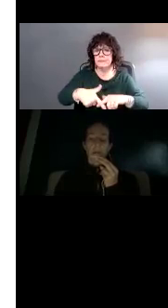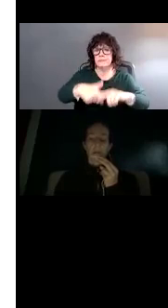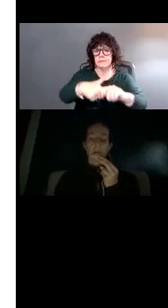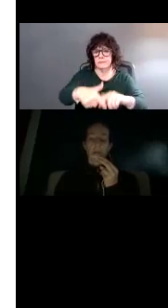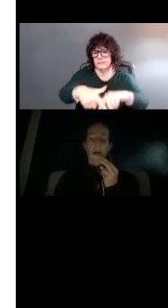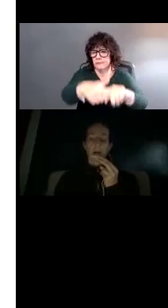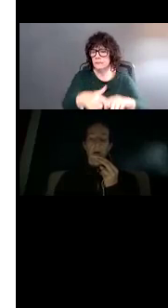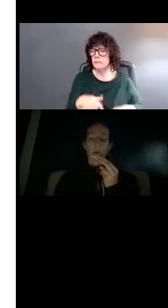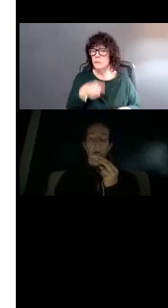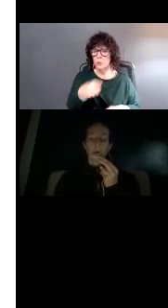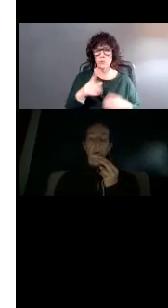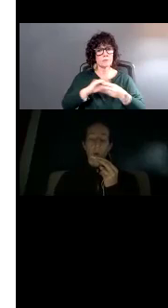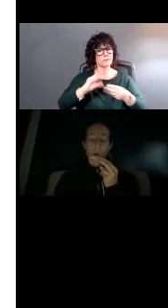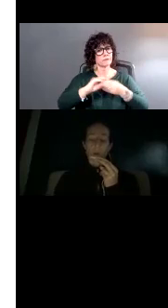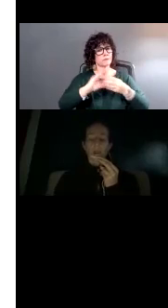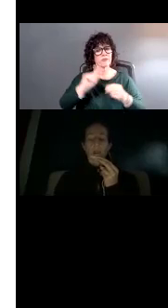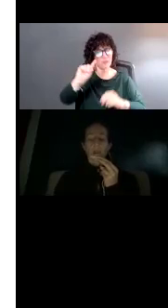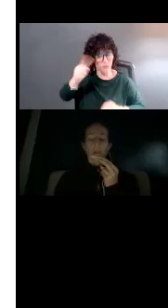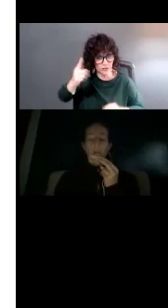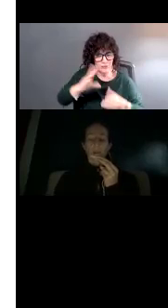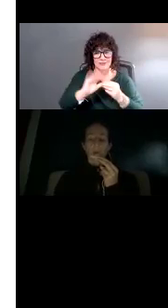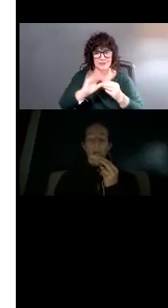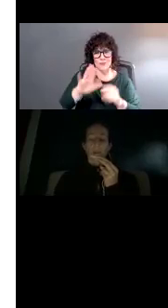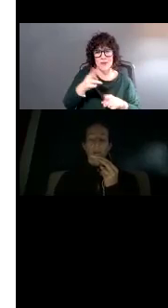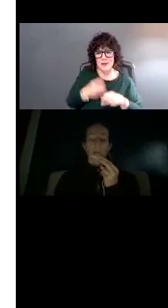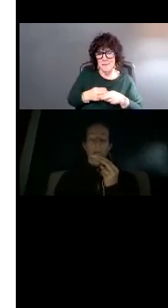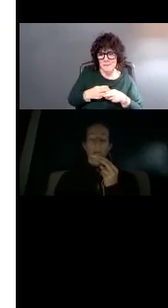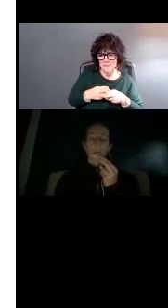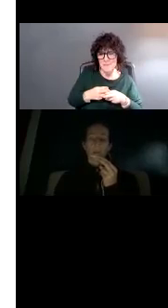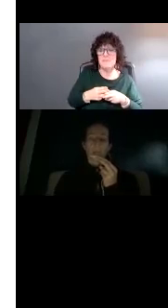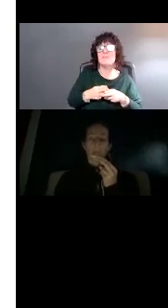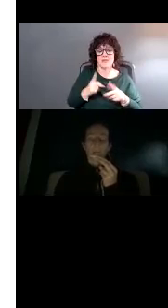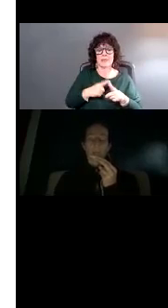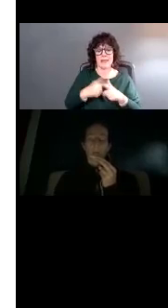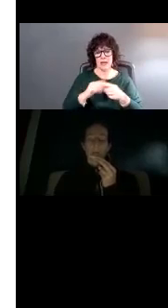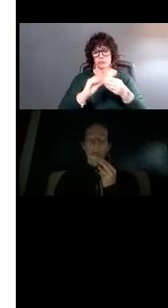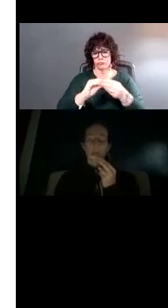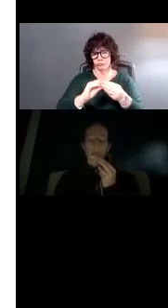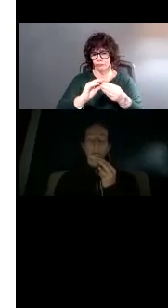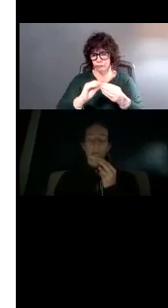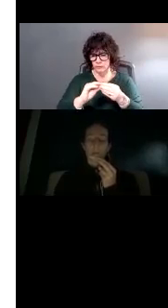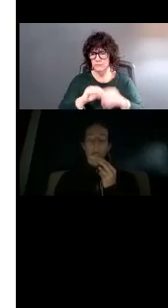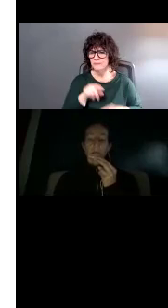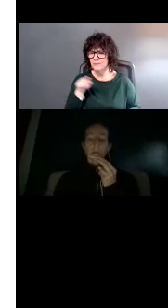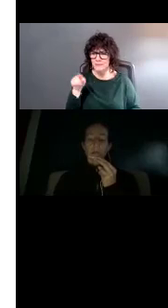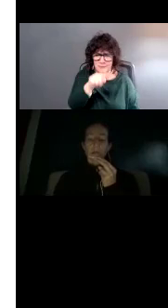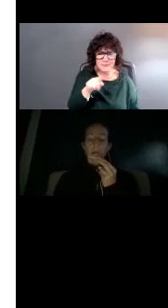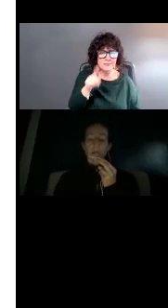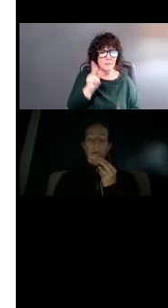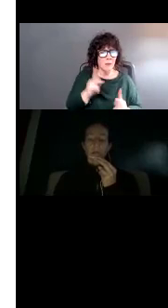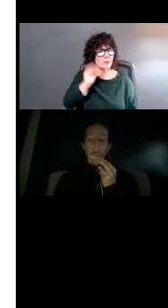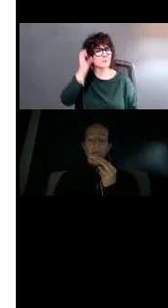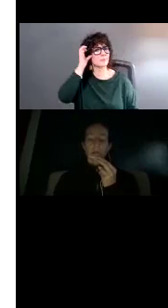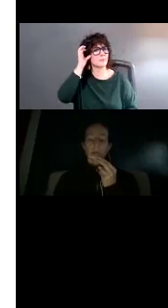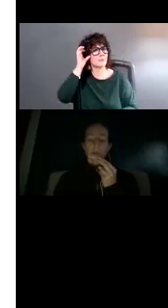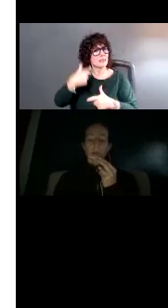have noticed that we use the ending E instead of the traditional A or O. For example, when we said bienvenides at the